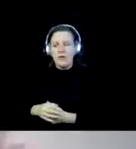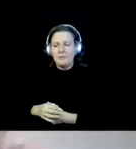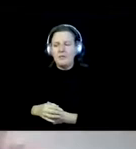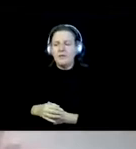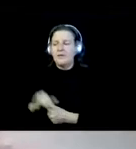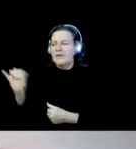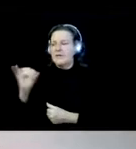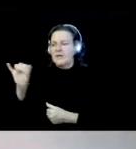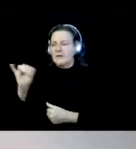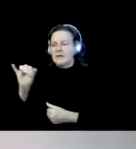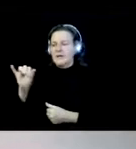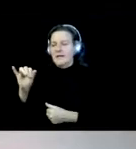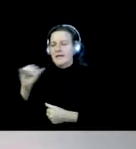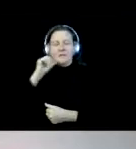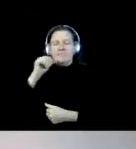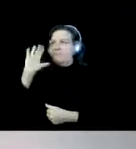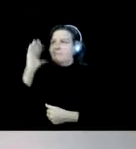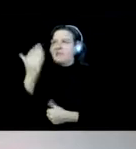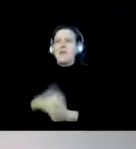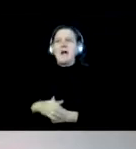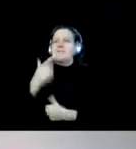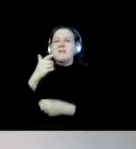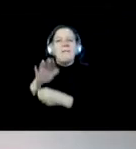it just didn't seem like enough without